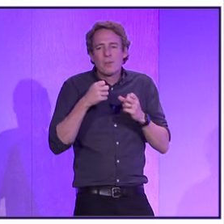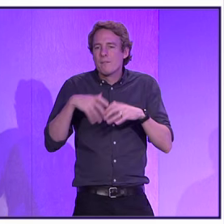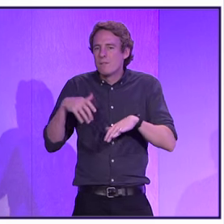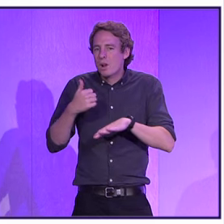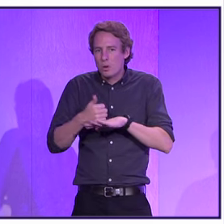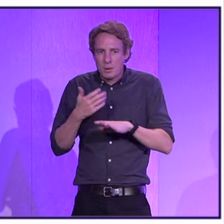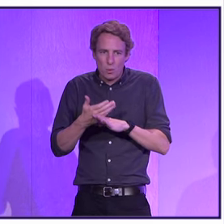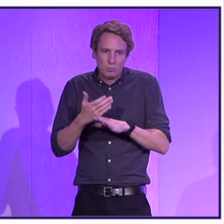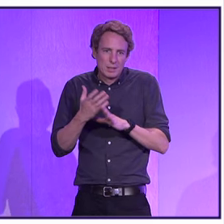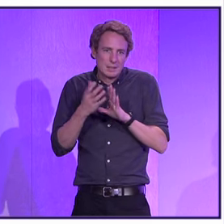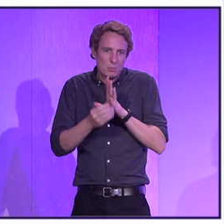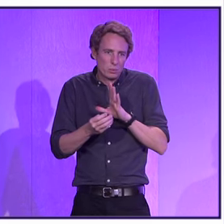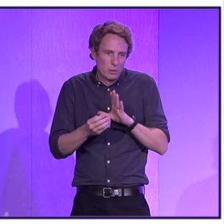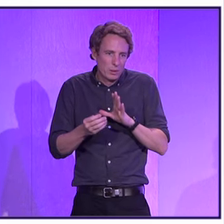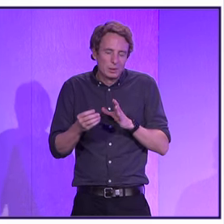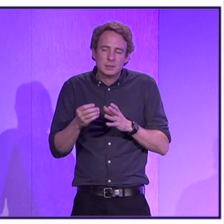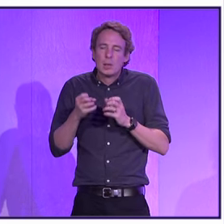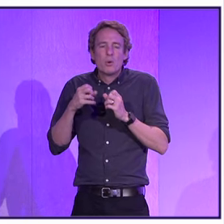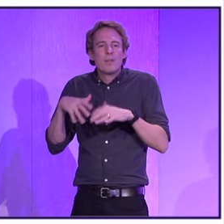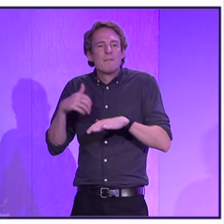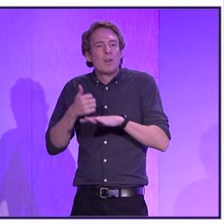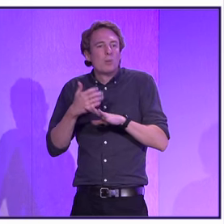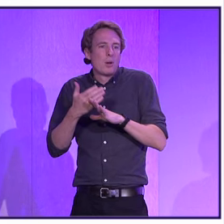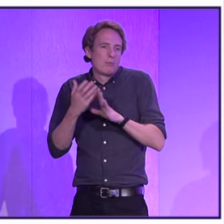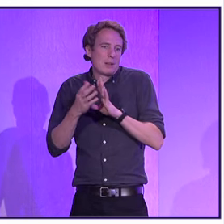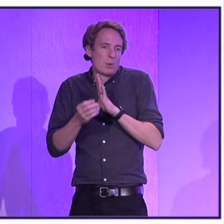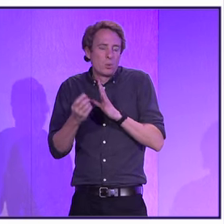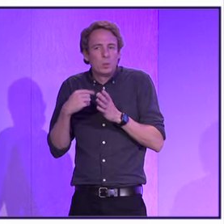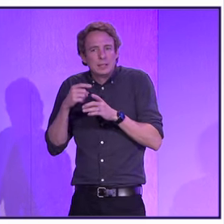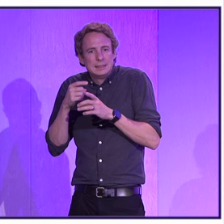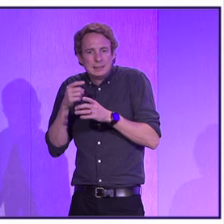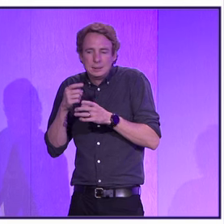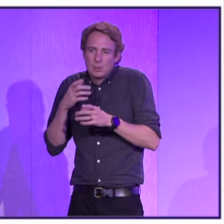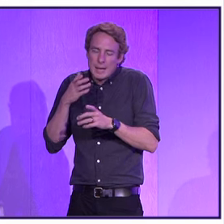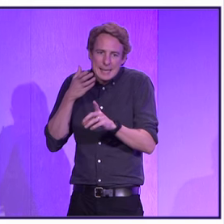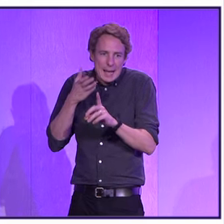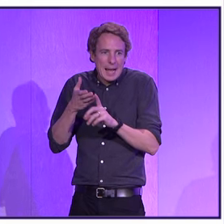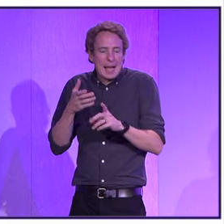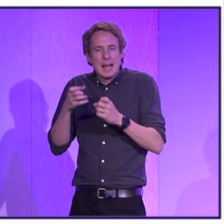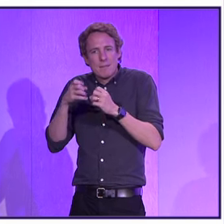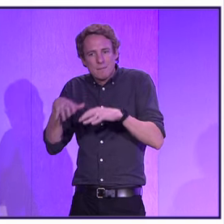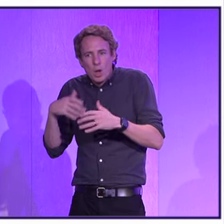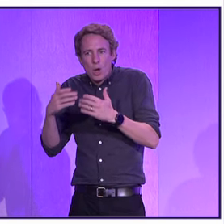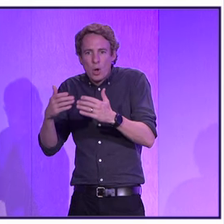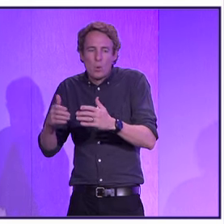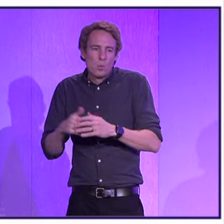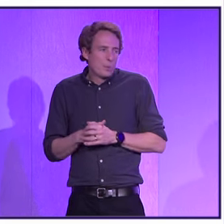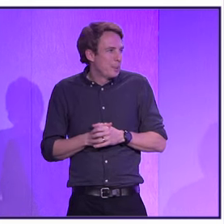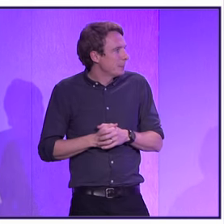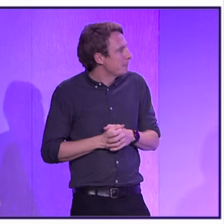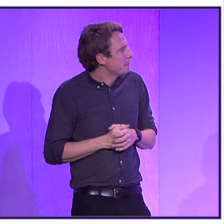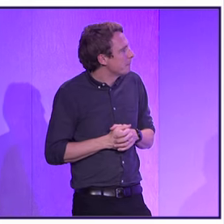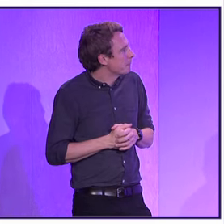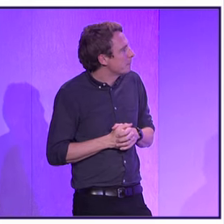So in flow-based operating model, we're striving more for that continuous flow of value. And I think